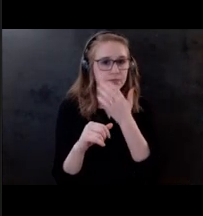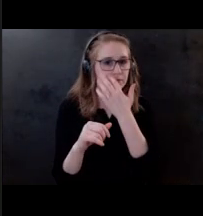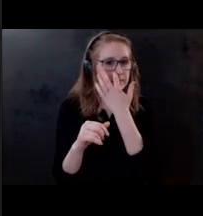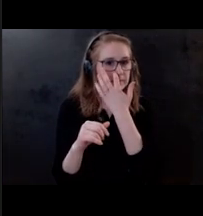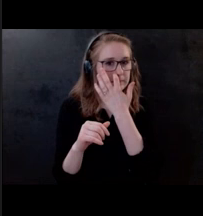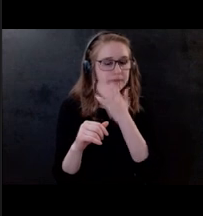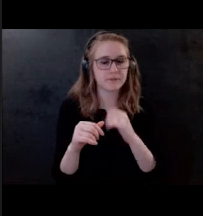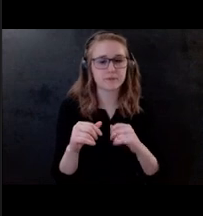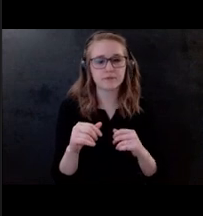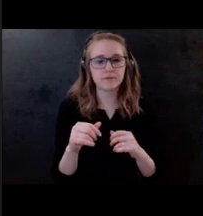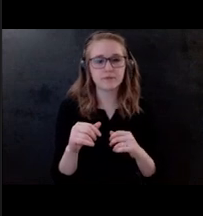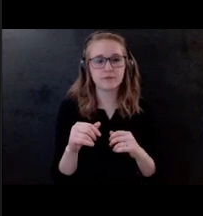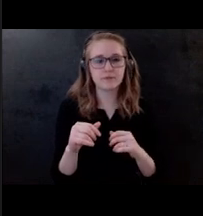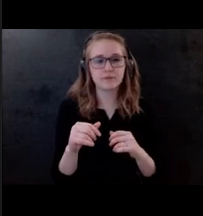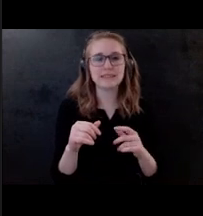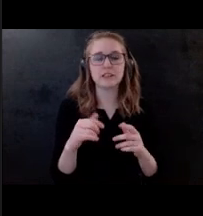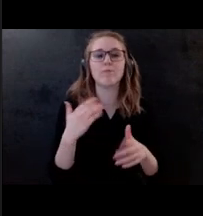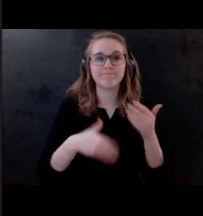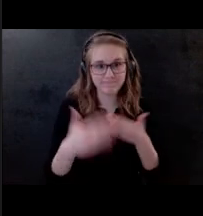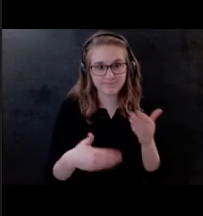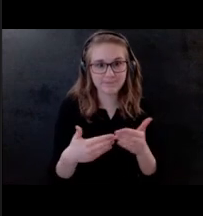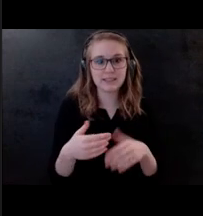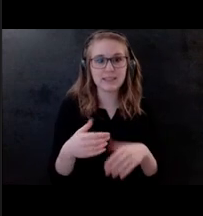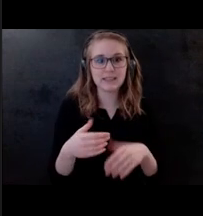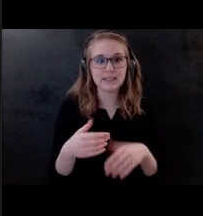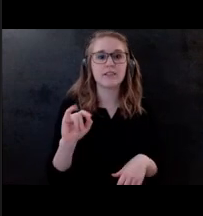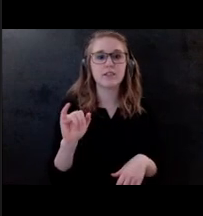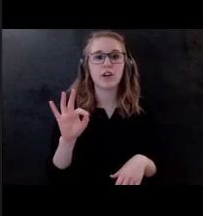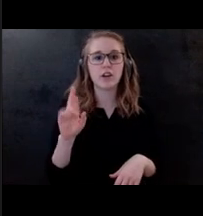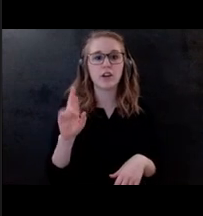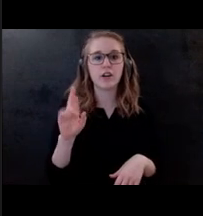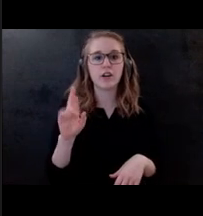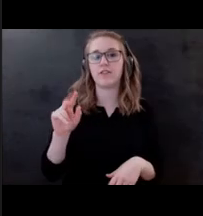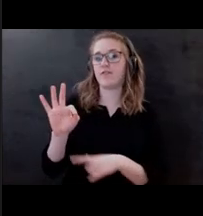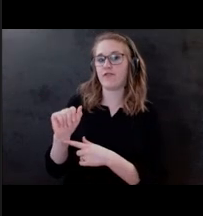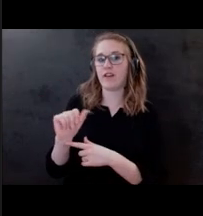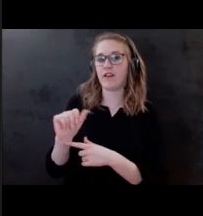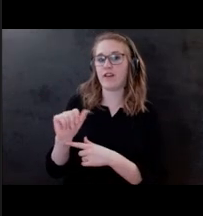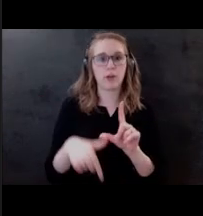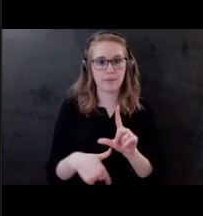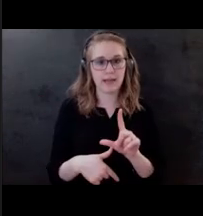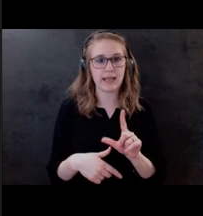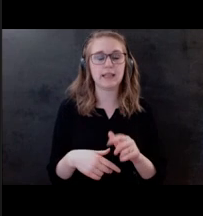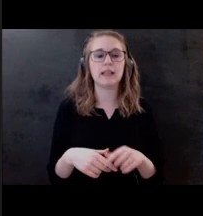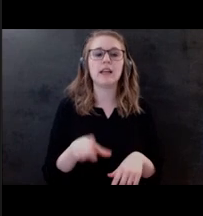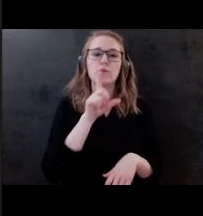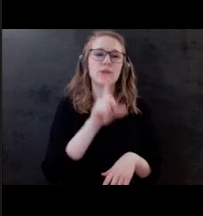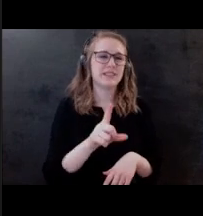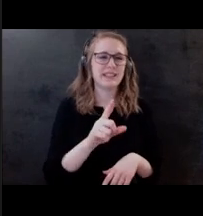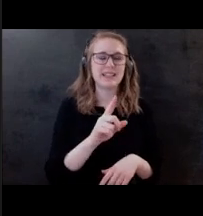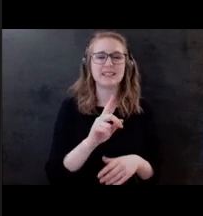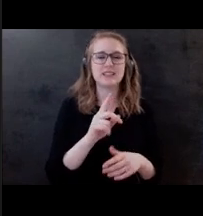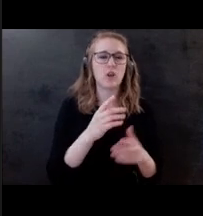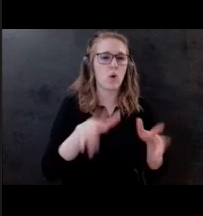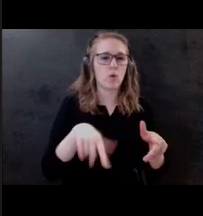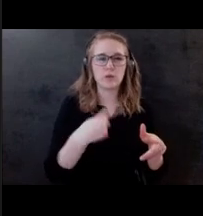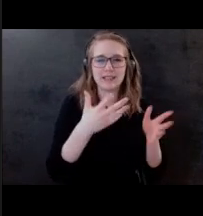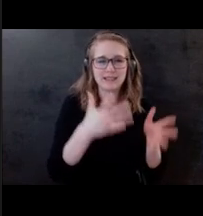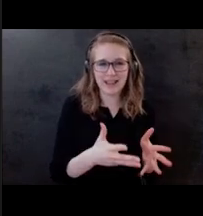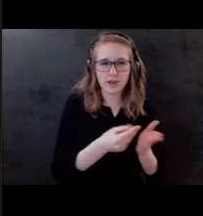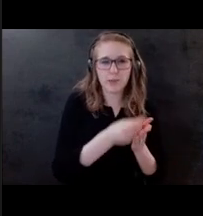once fast forward, the TRFA has been terminated, there remains really the purchase and development agreement. Back